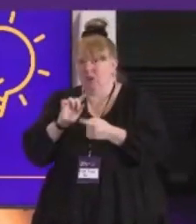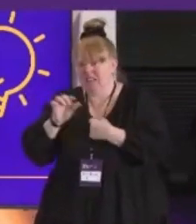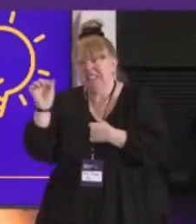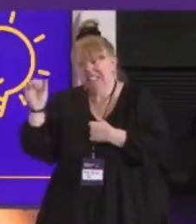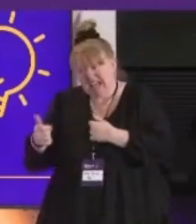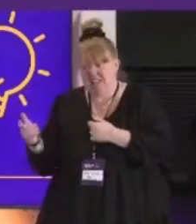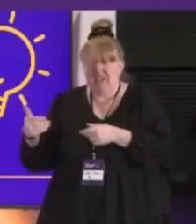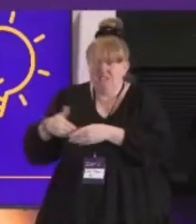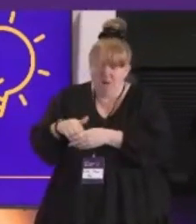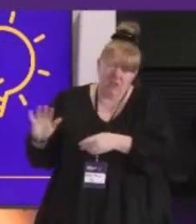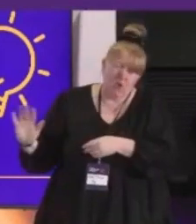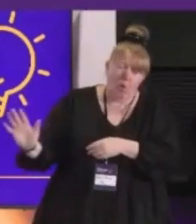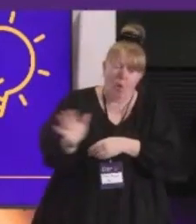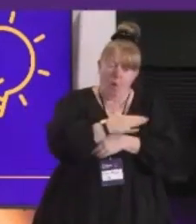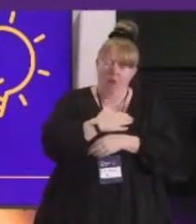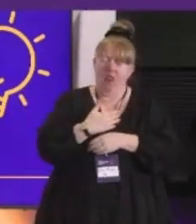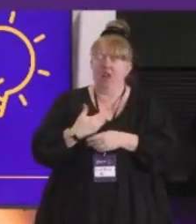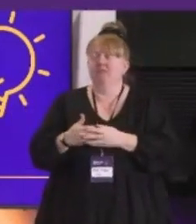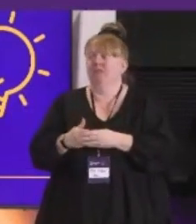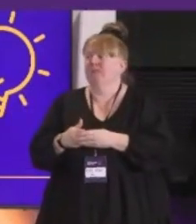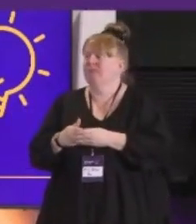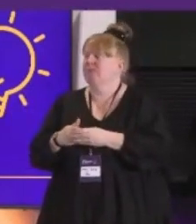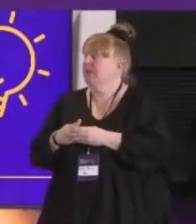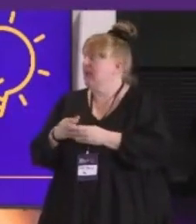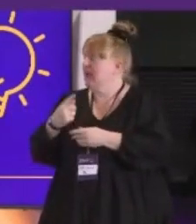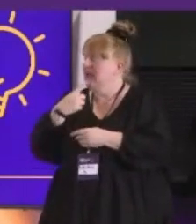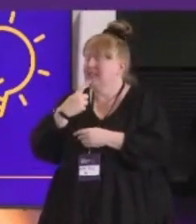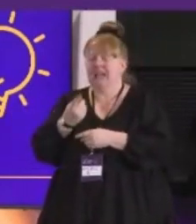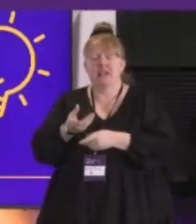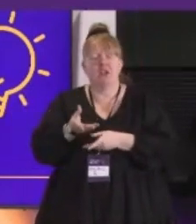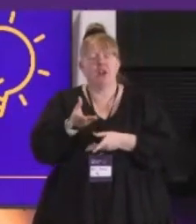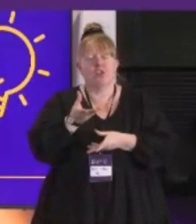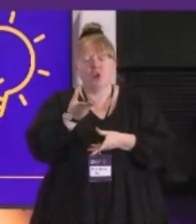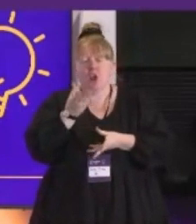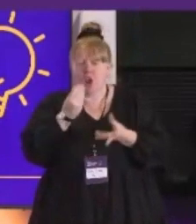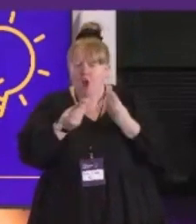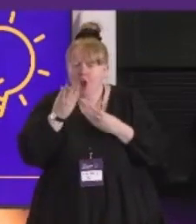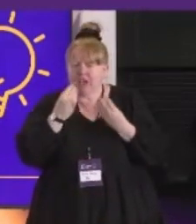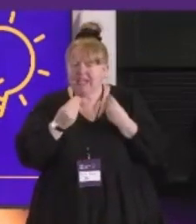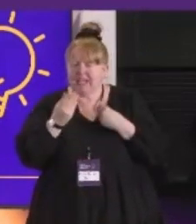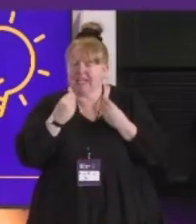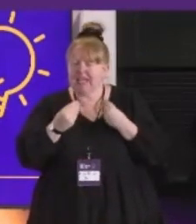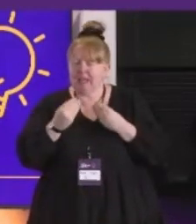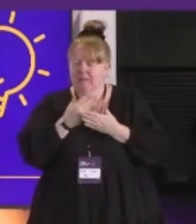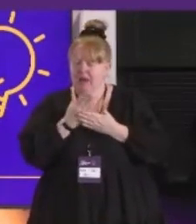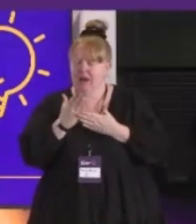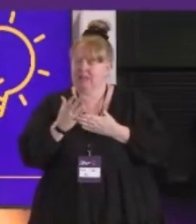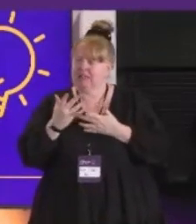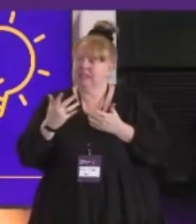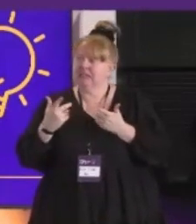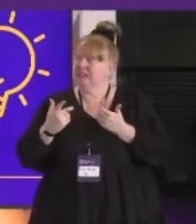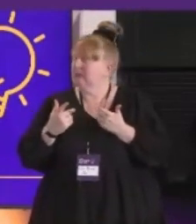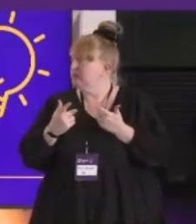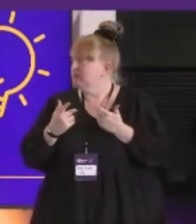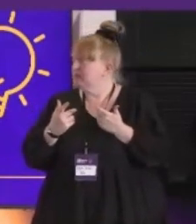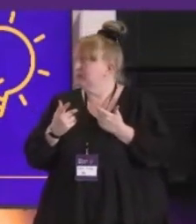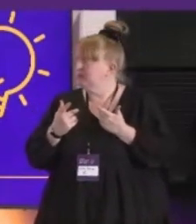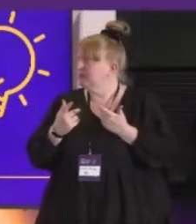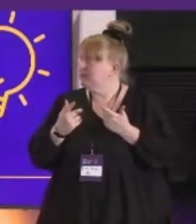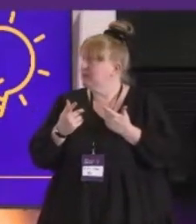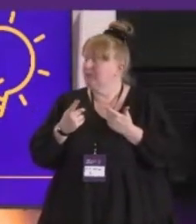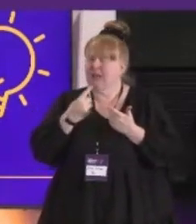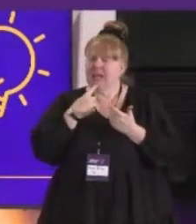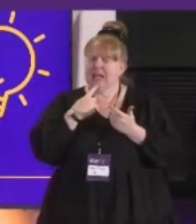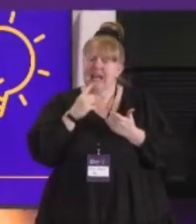guess the common ground in terms of the learning and the learning piece, and also I guess the reason it's interesting having reference to